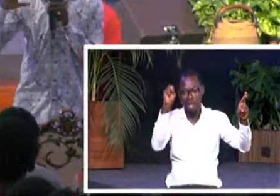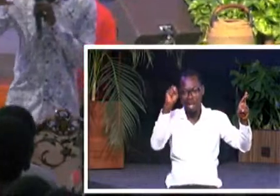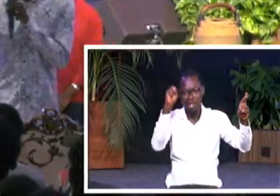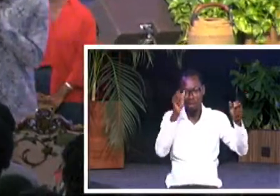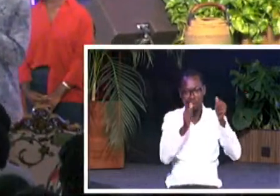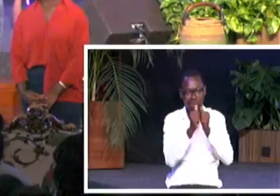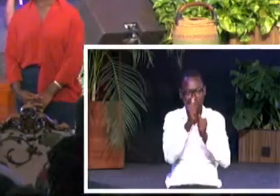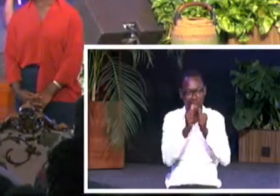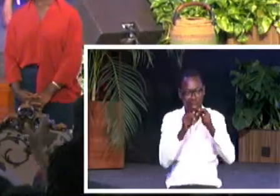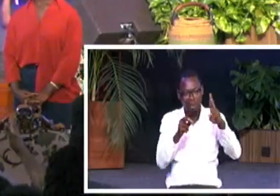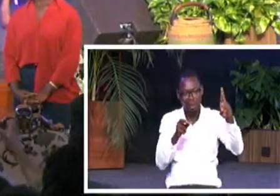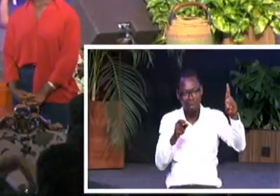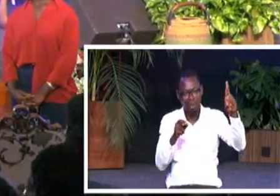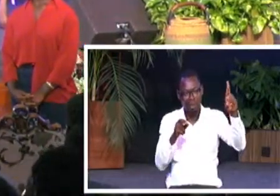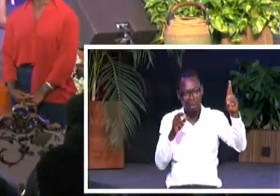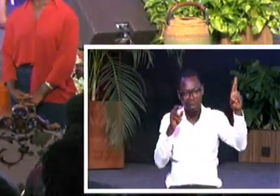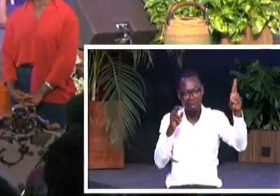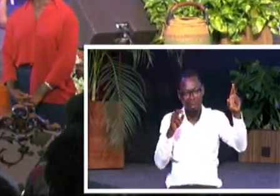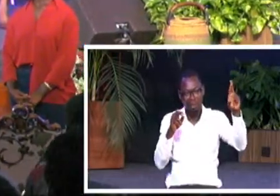Senna or Rita?